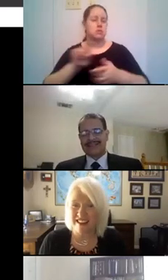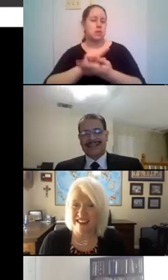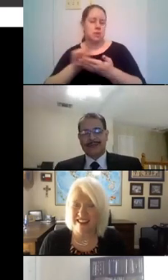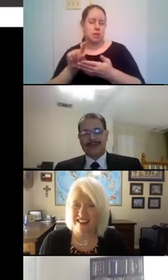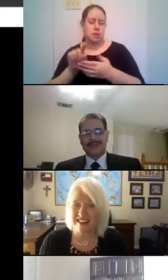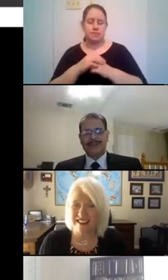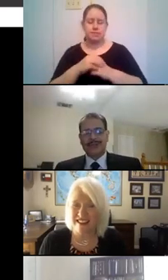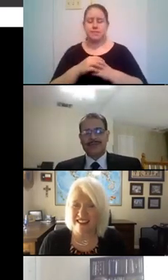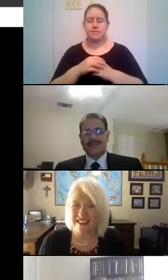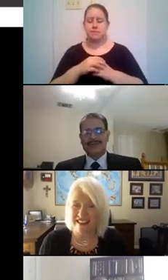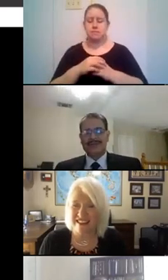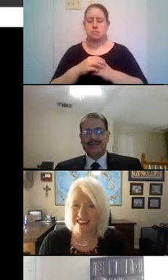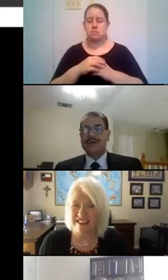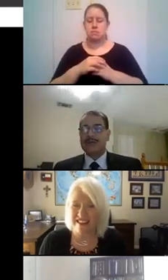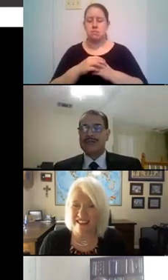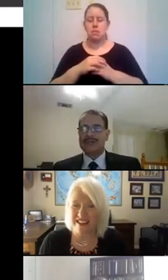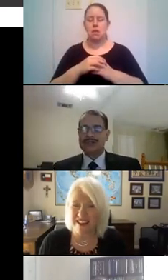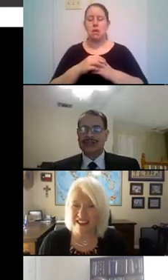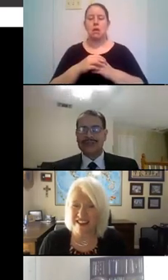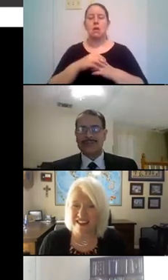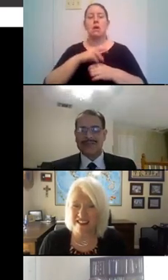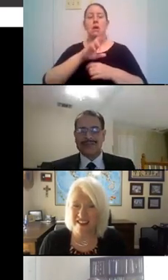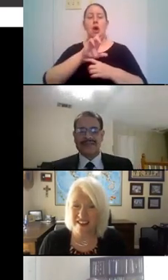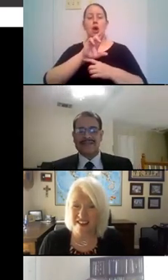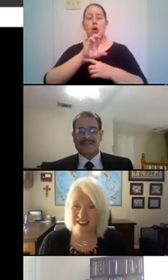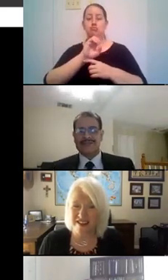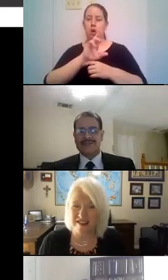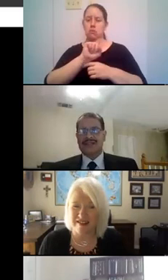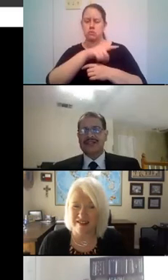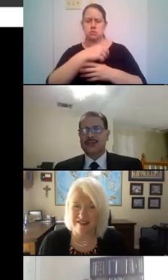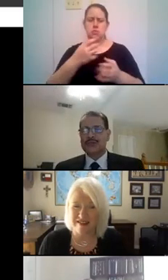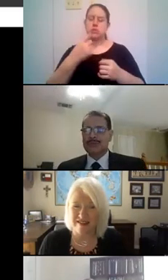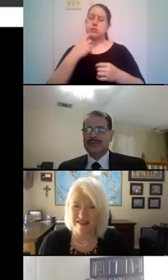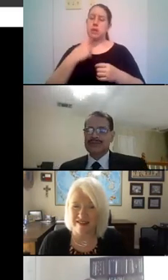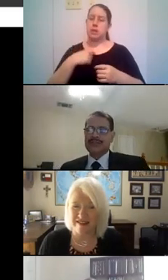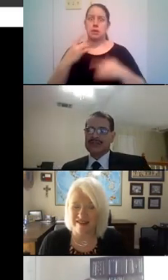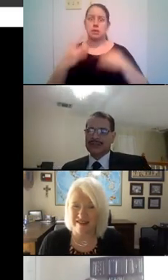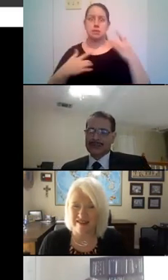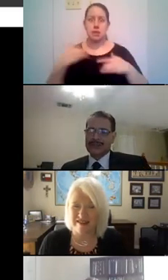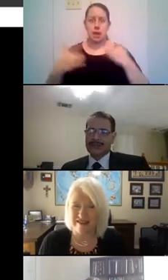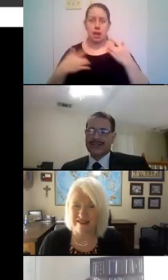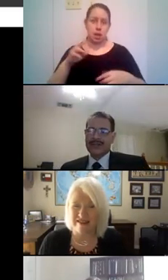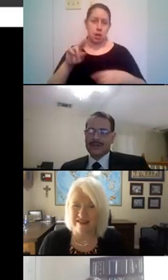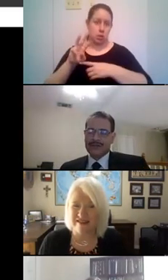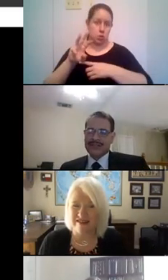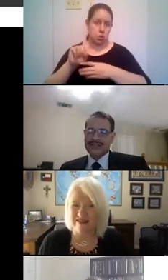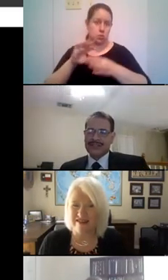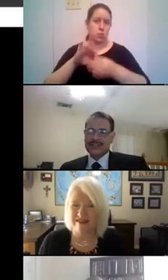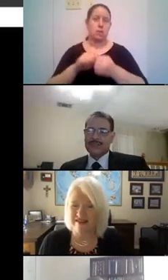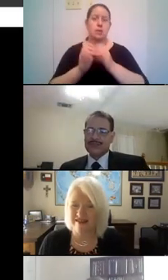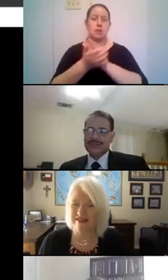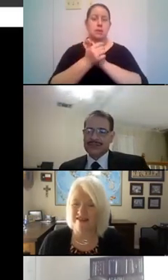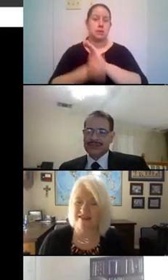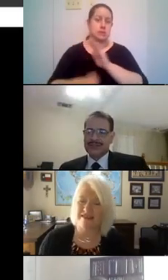he wanted to know, well, he wanted to tell me about some exciting news about the Skills Development Fund,